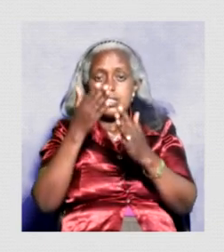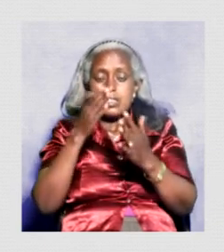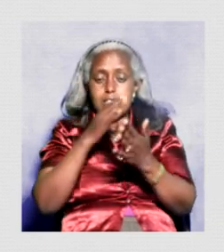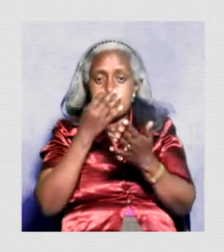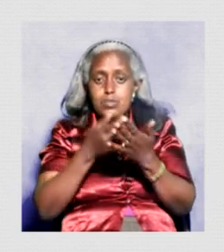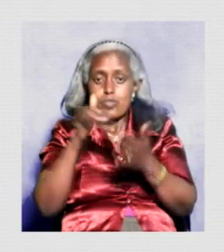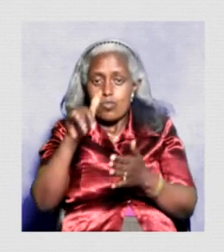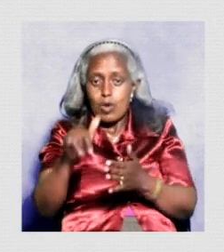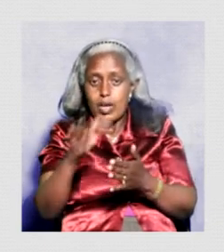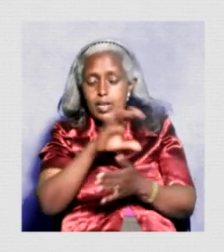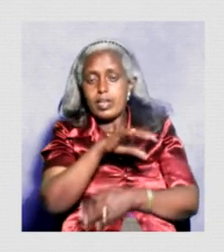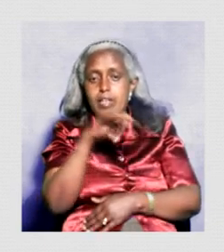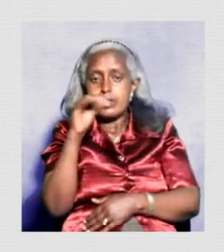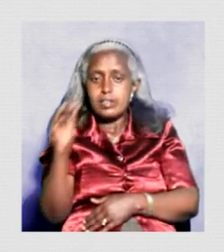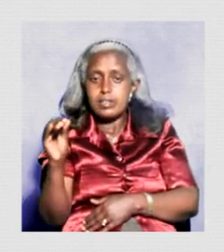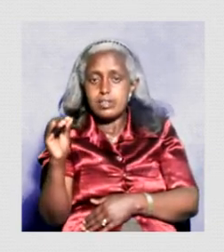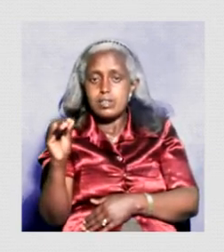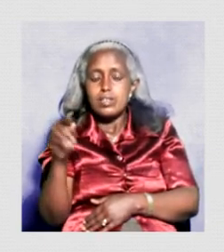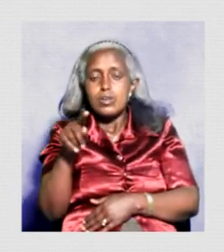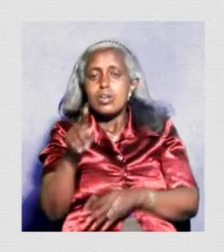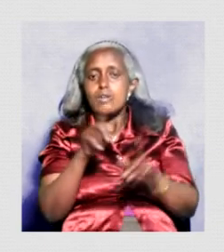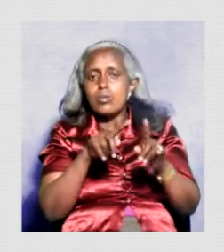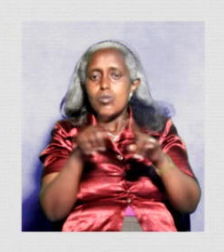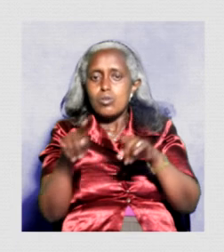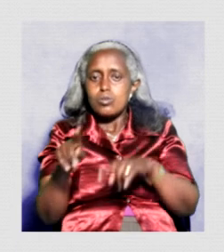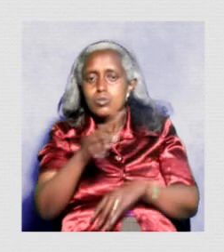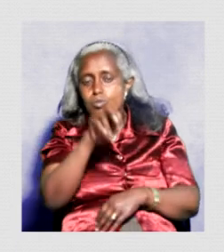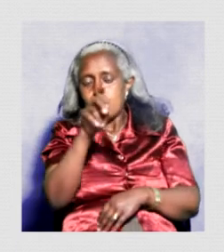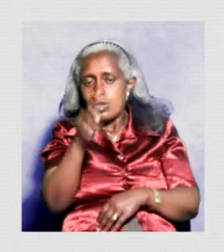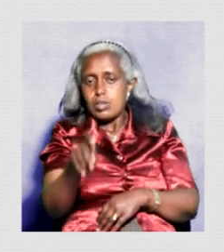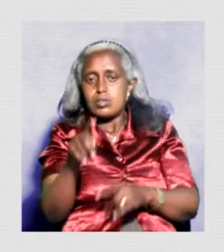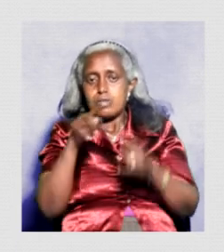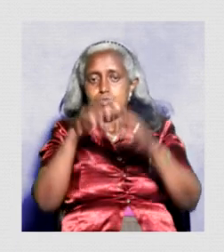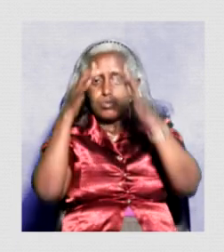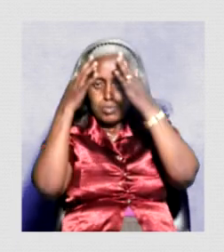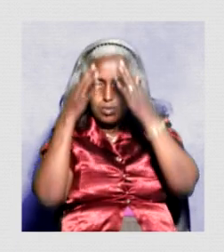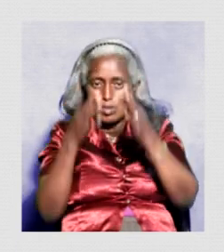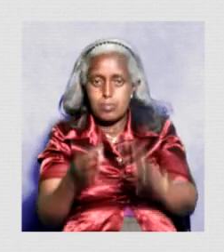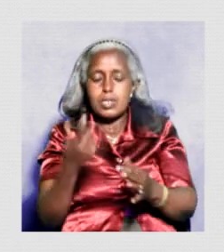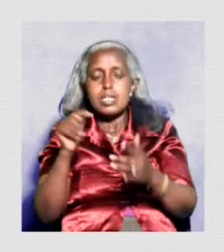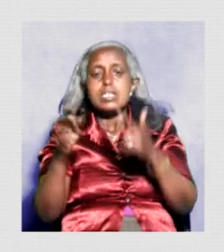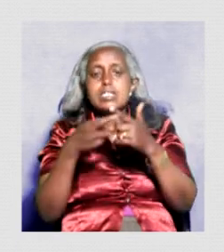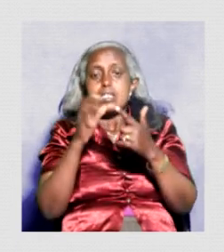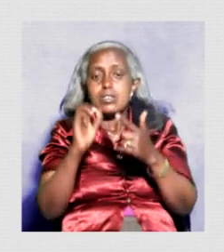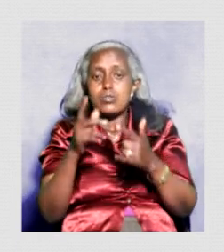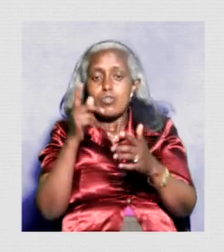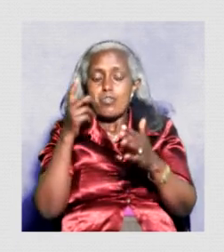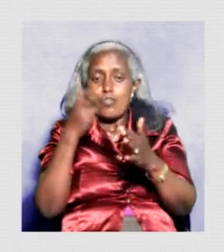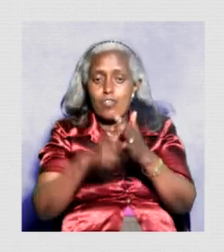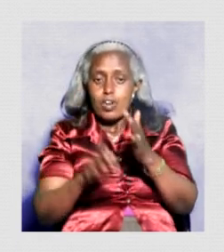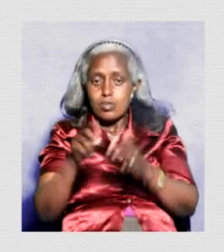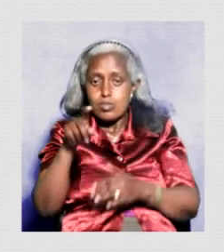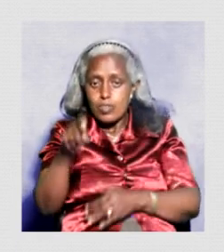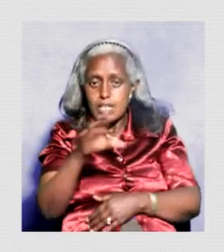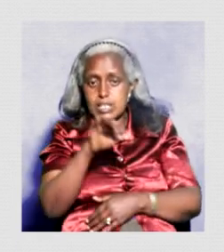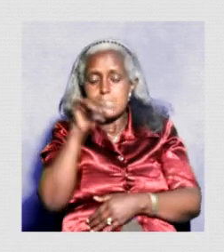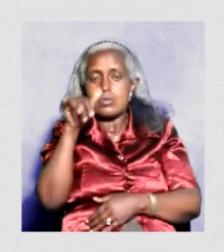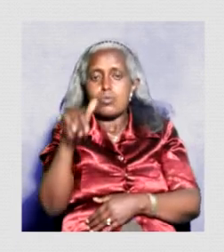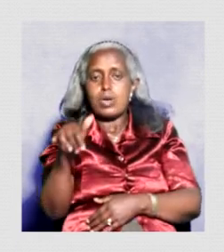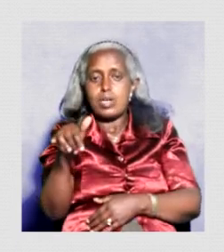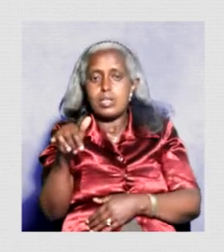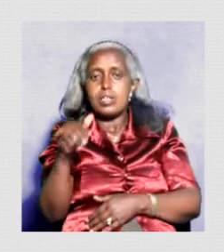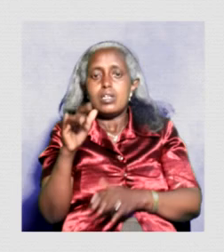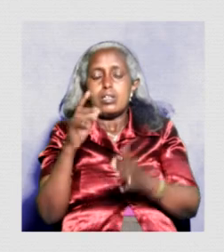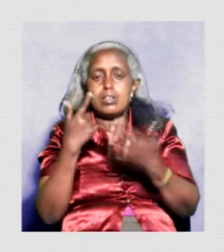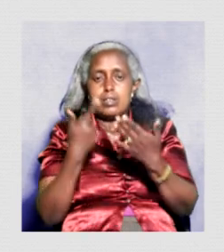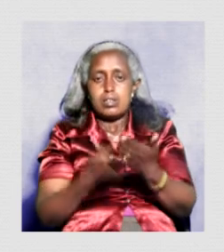y, and you are also asked to determine the range of values of x and y. So